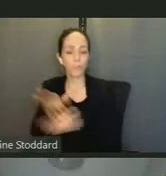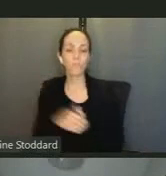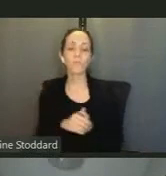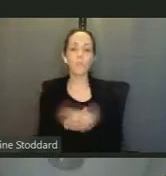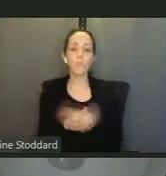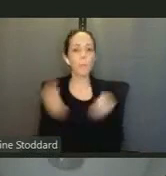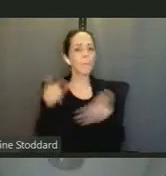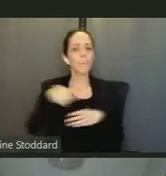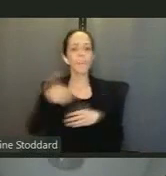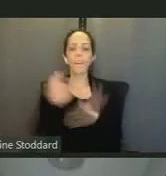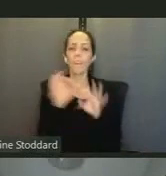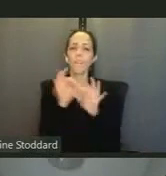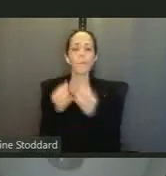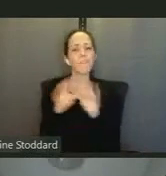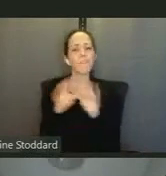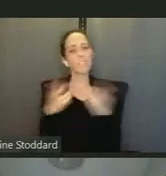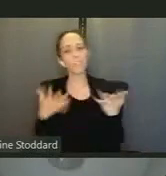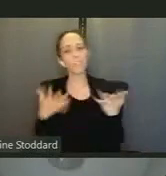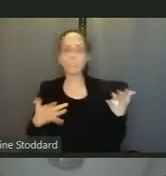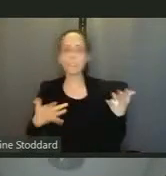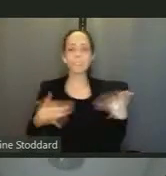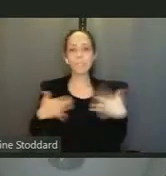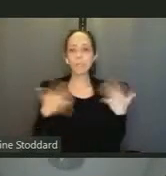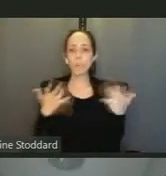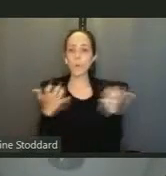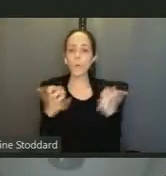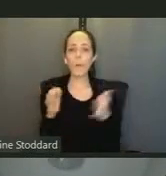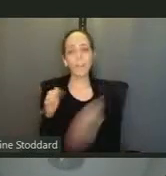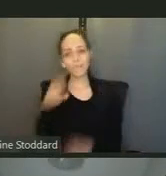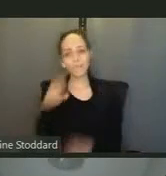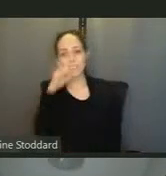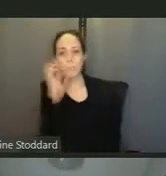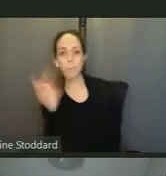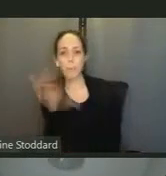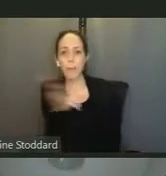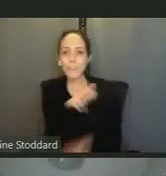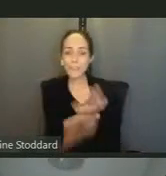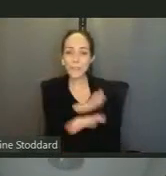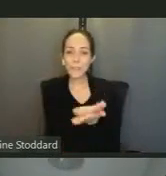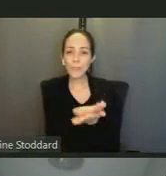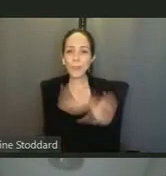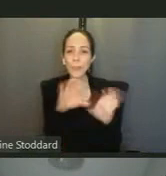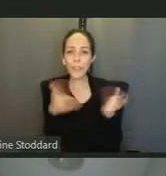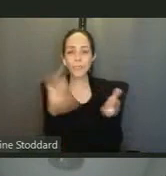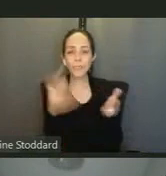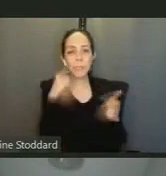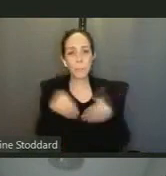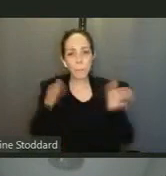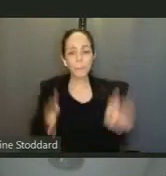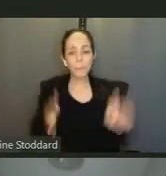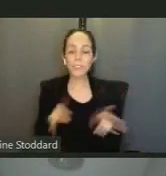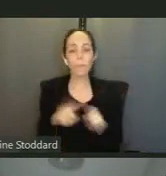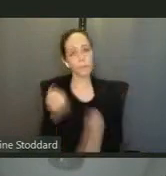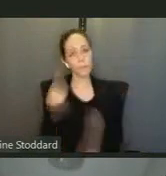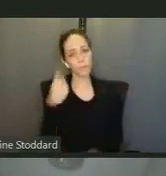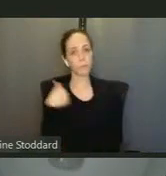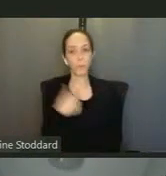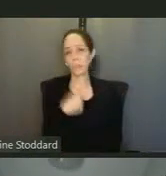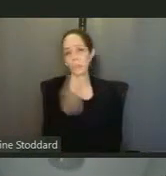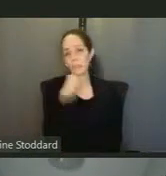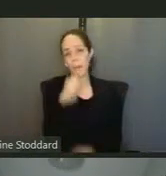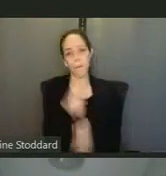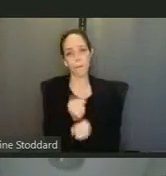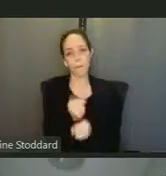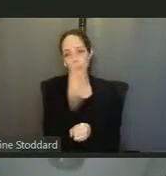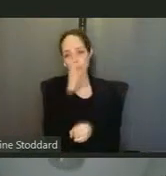get students back into the classroom so they can be with their students and friends. And while the county ourselves, we don't make that direct decision about